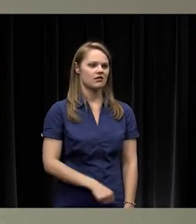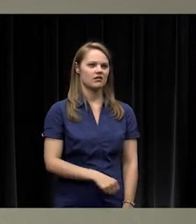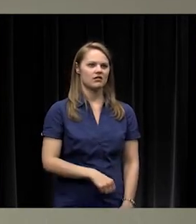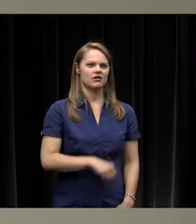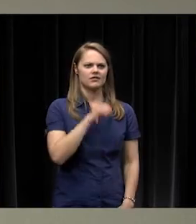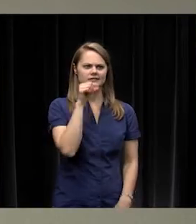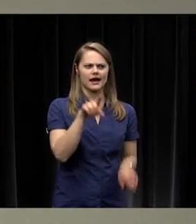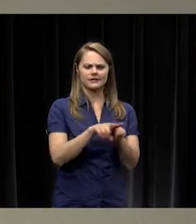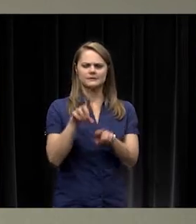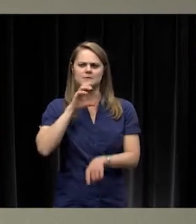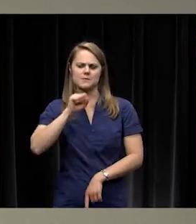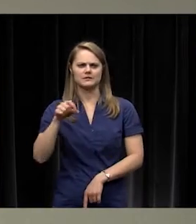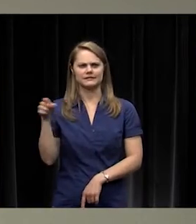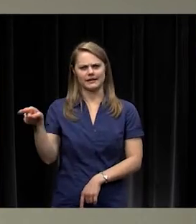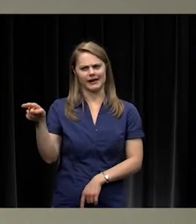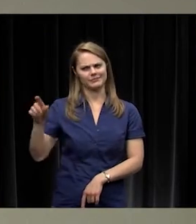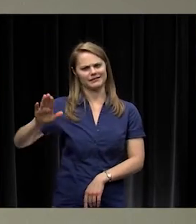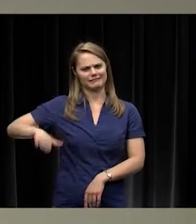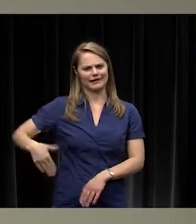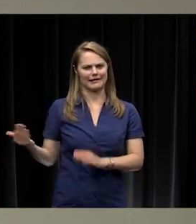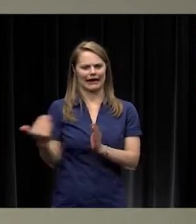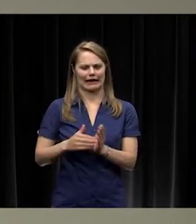Thuston, who came in late again.